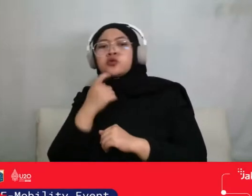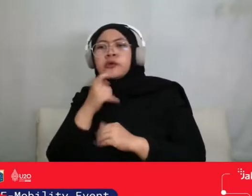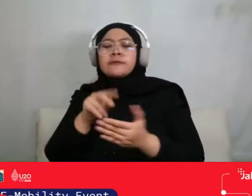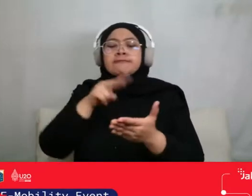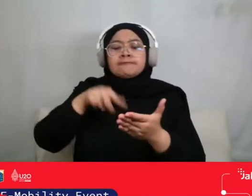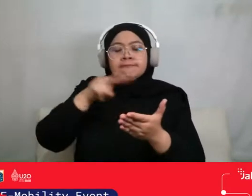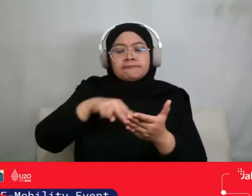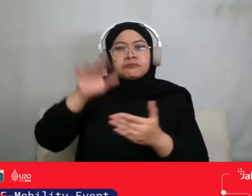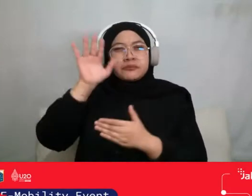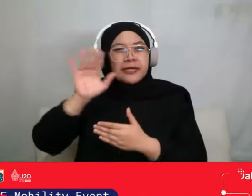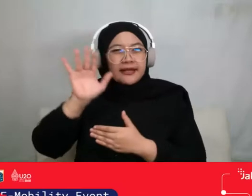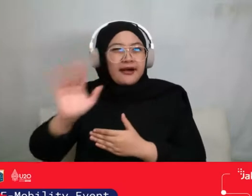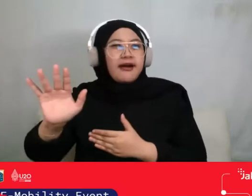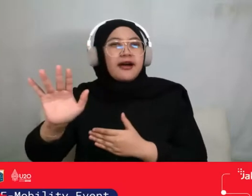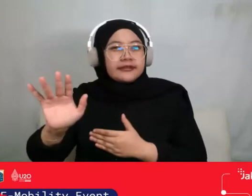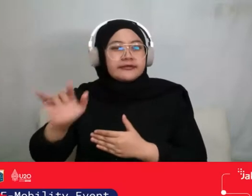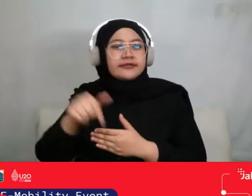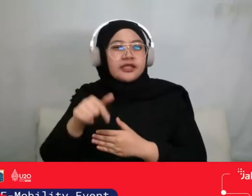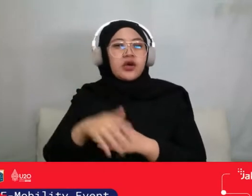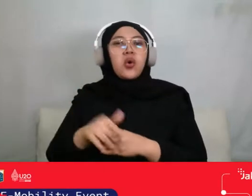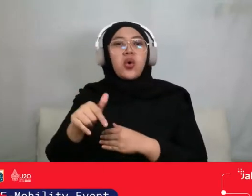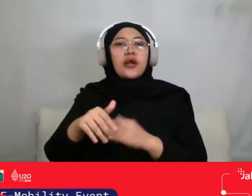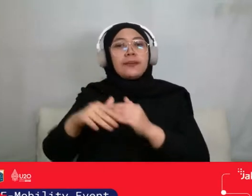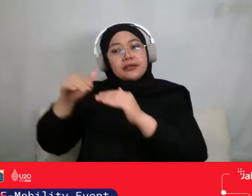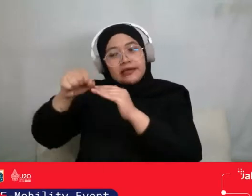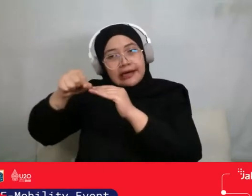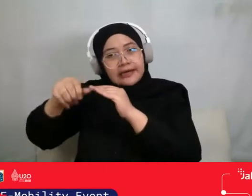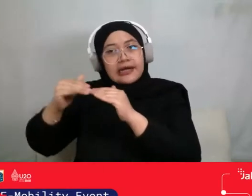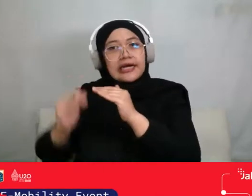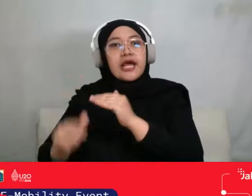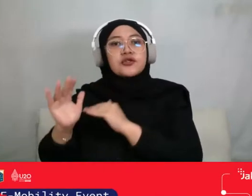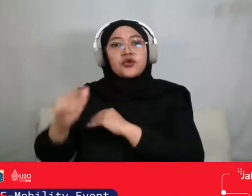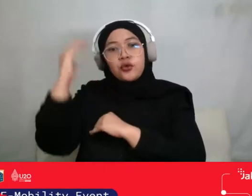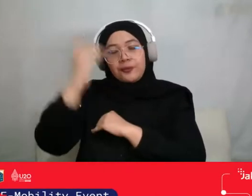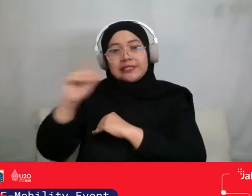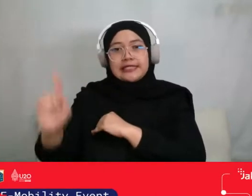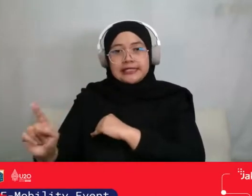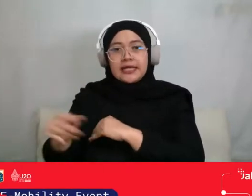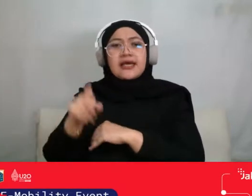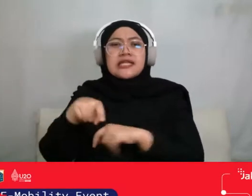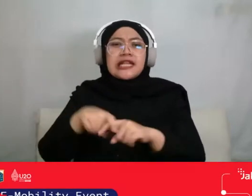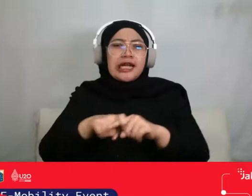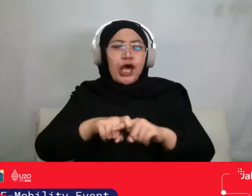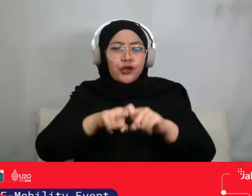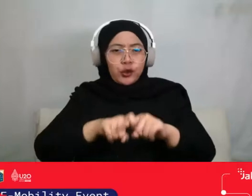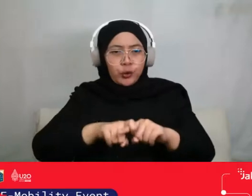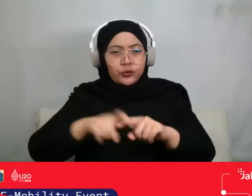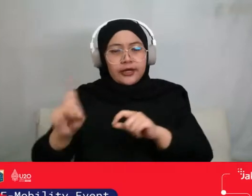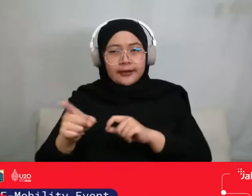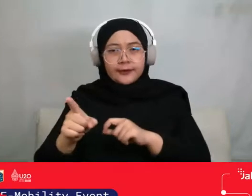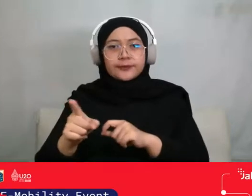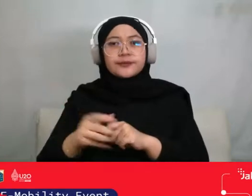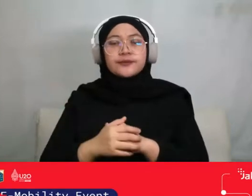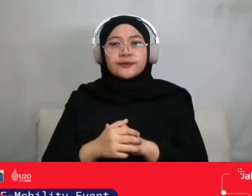lower in many cities for the electric. So it's based on the current, but also projected